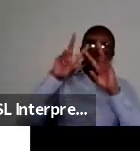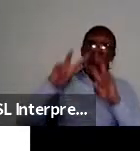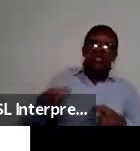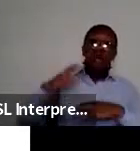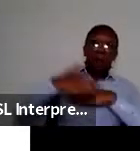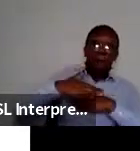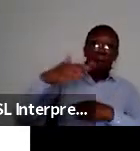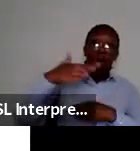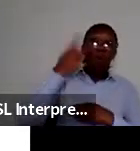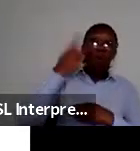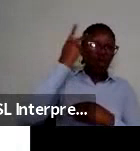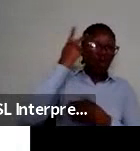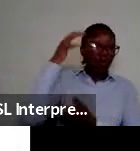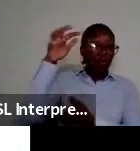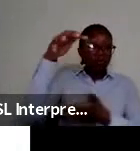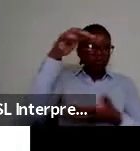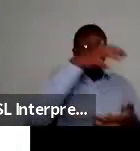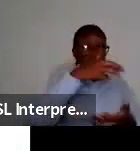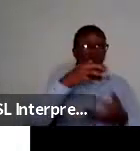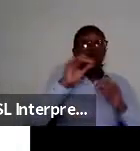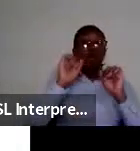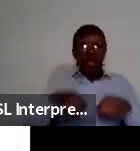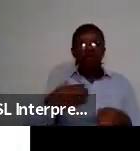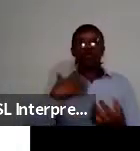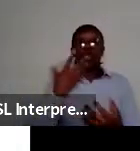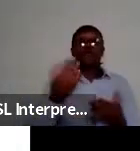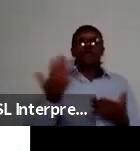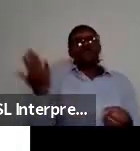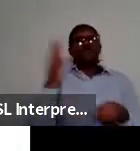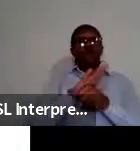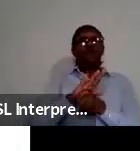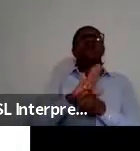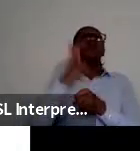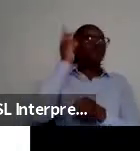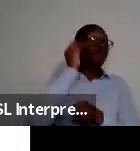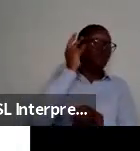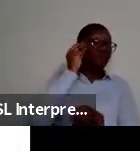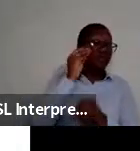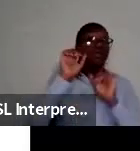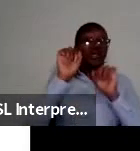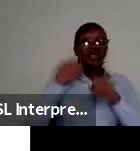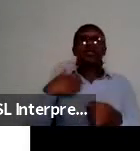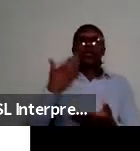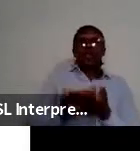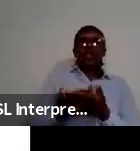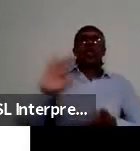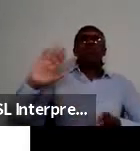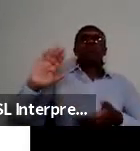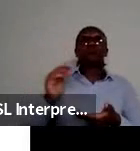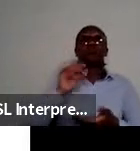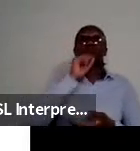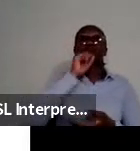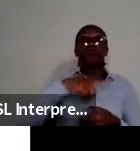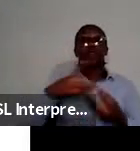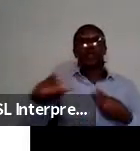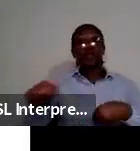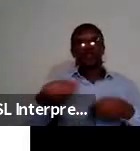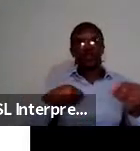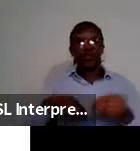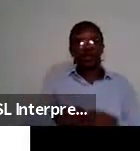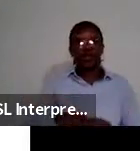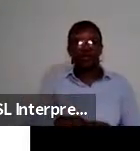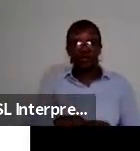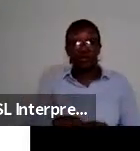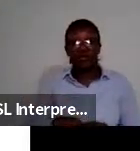work closely with other stakeholders across the government, we will improve the government's ability to detect, prevent, and successfully